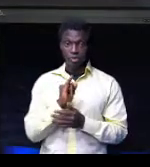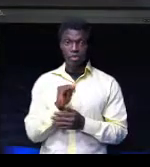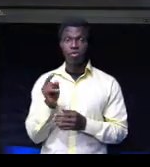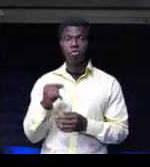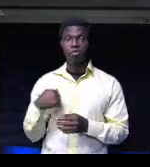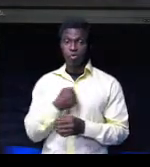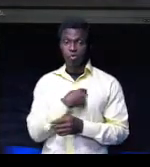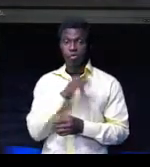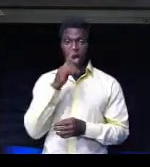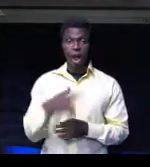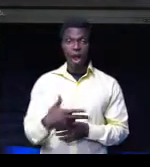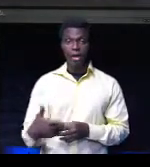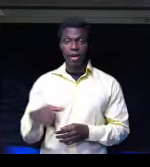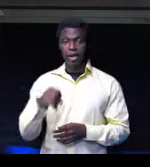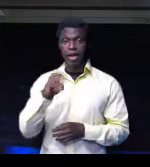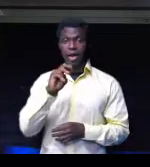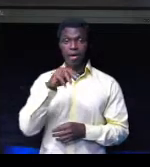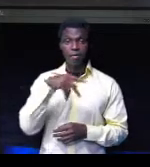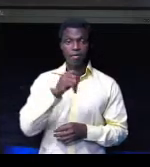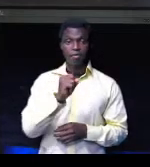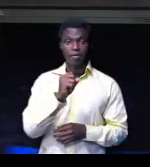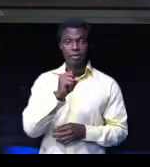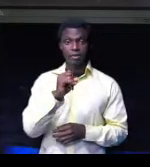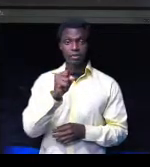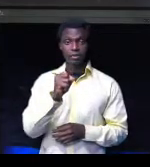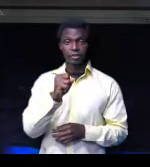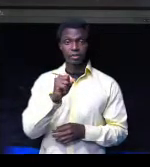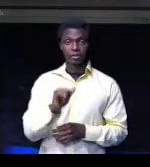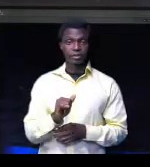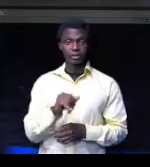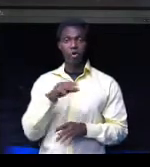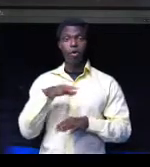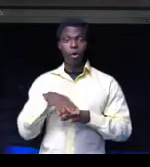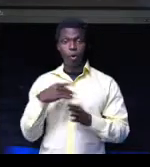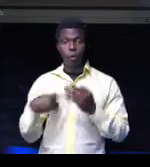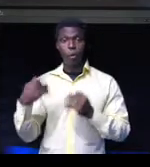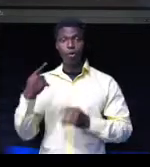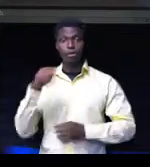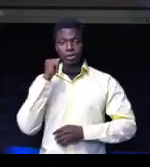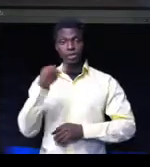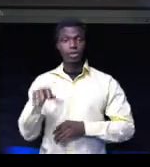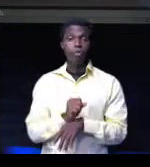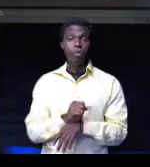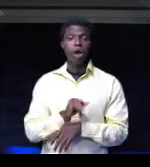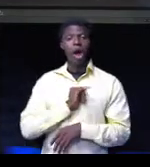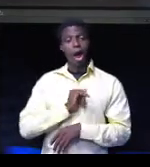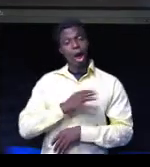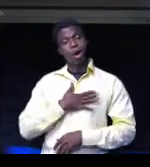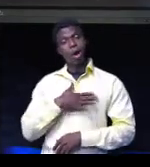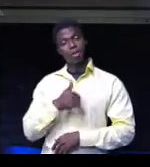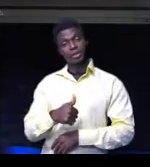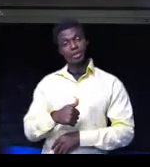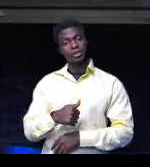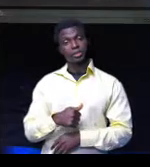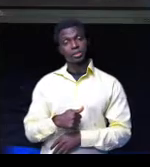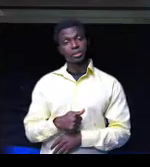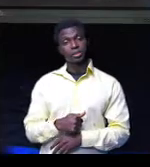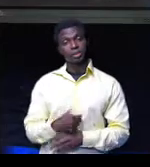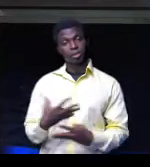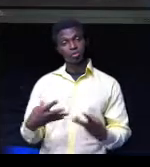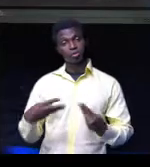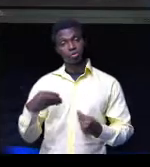is, we are placing or we are laying emphasis, we are putting stress on what the girl did. I